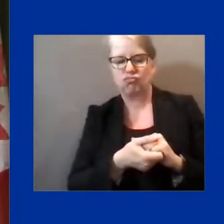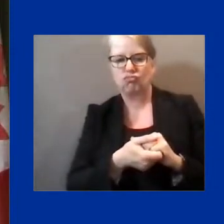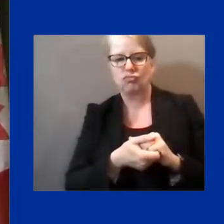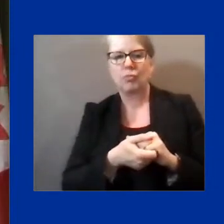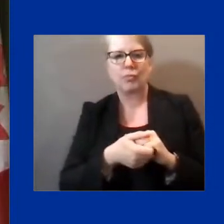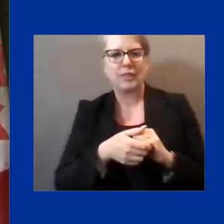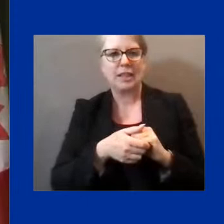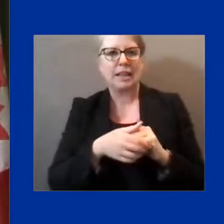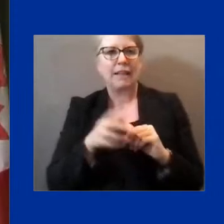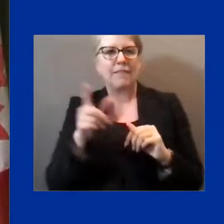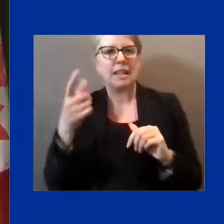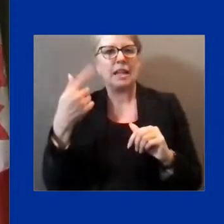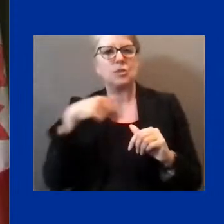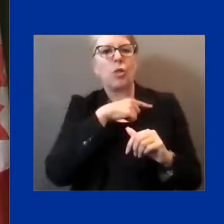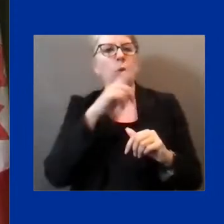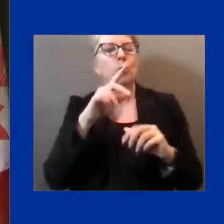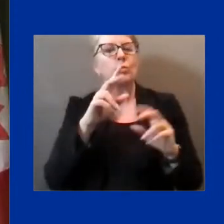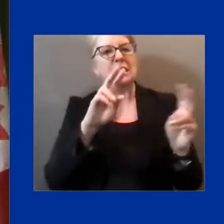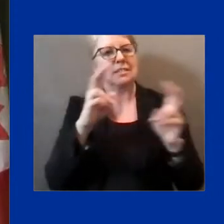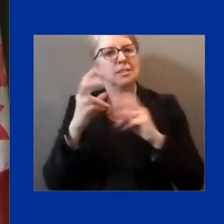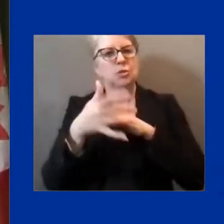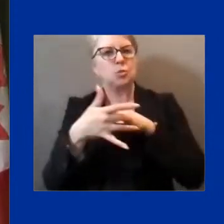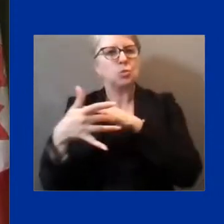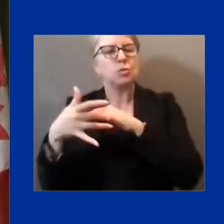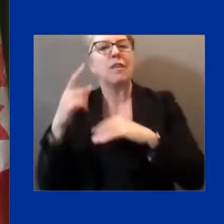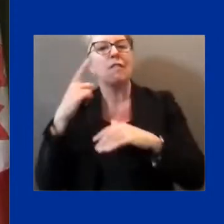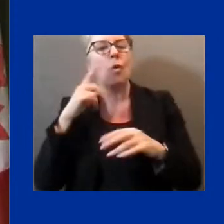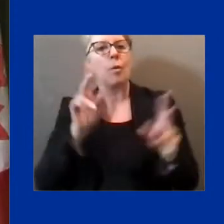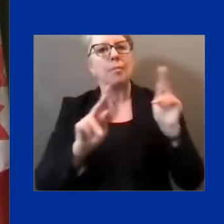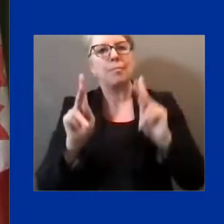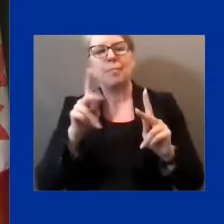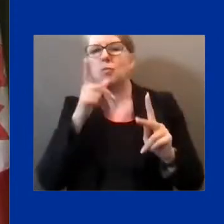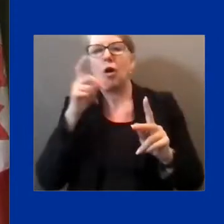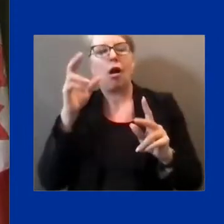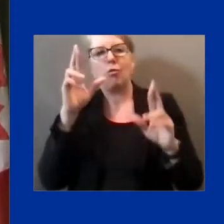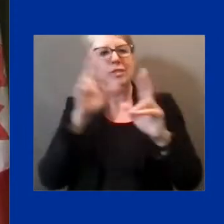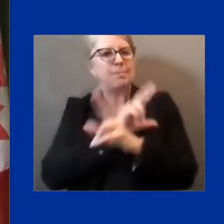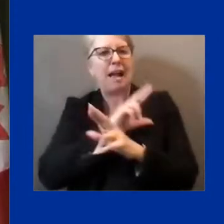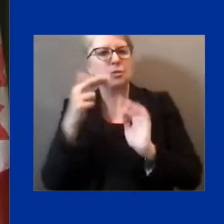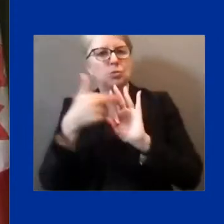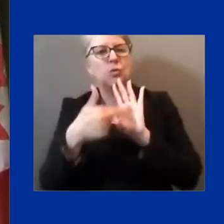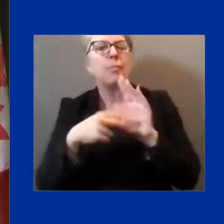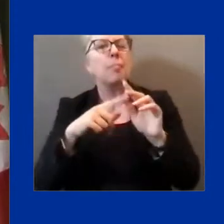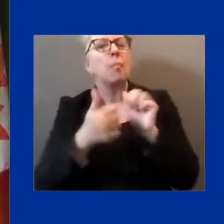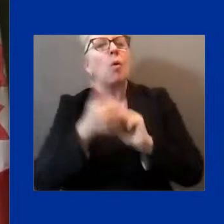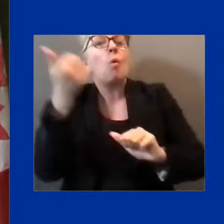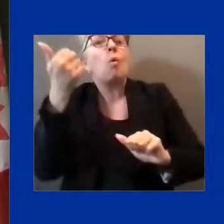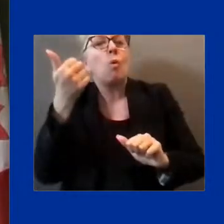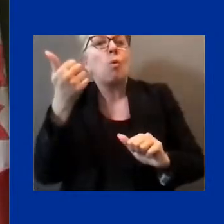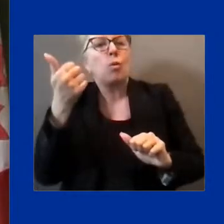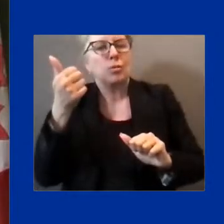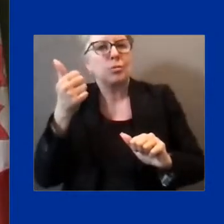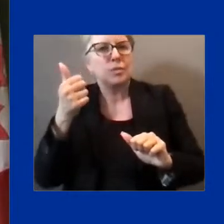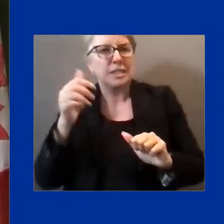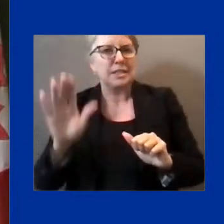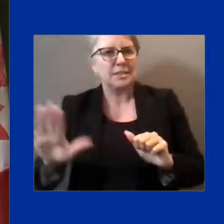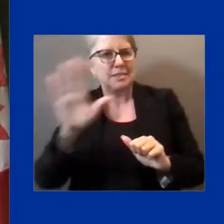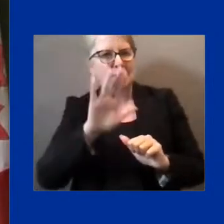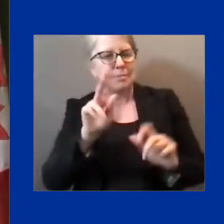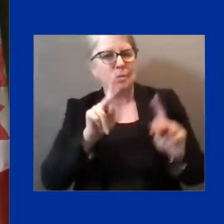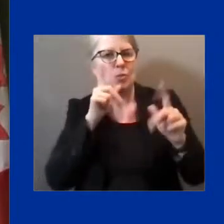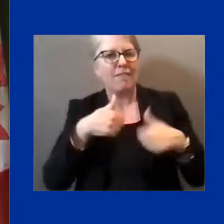not respect the rules, but most citizens do respect those rules. I believe that we should